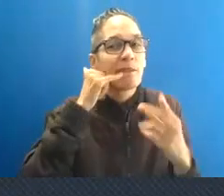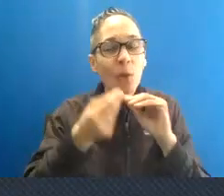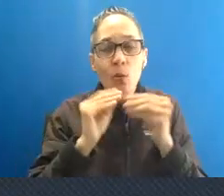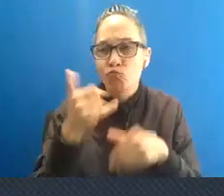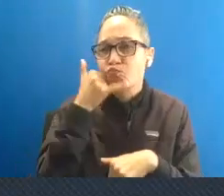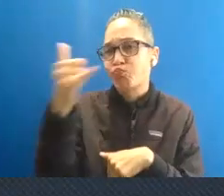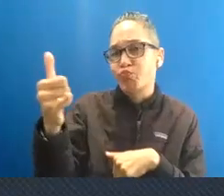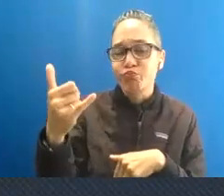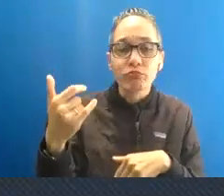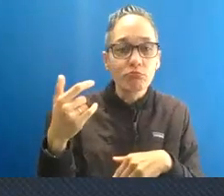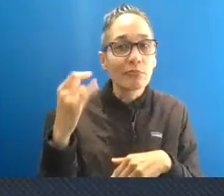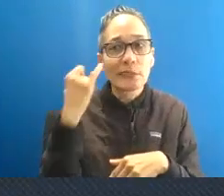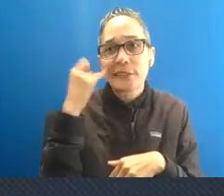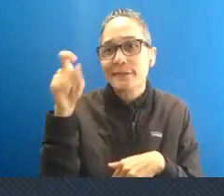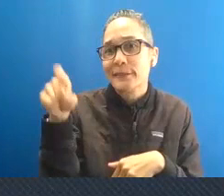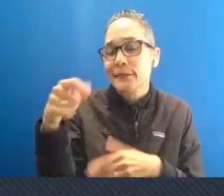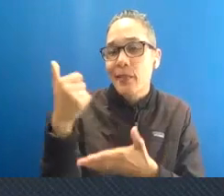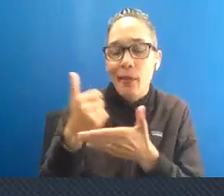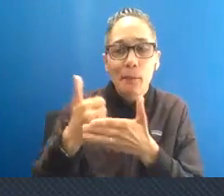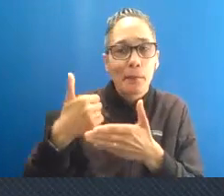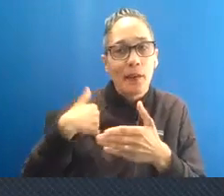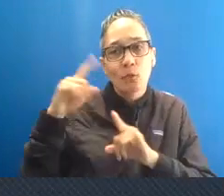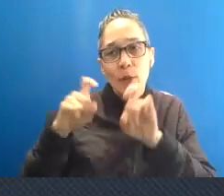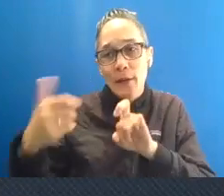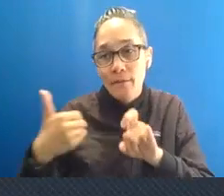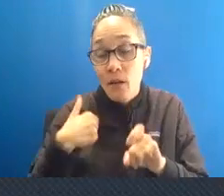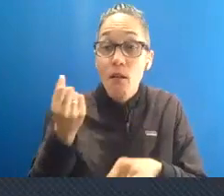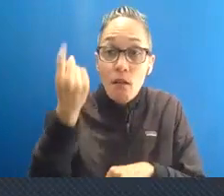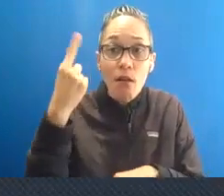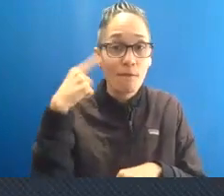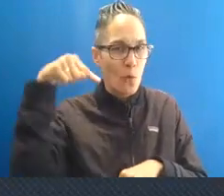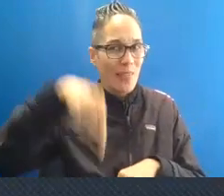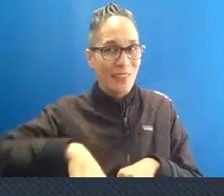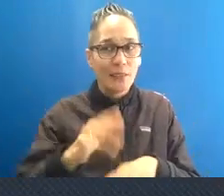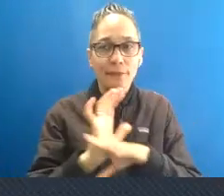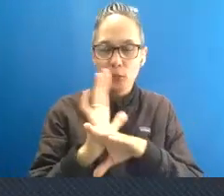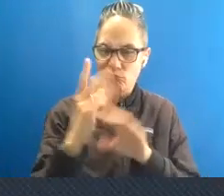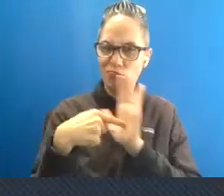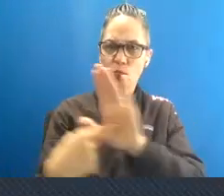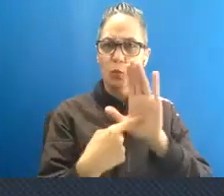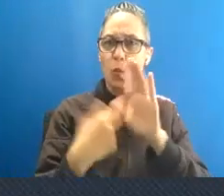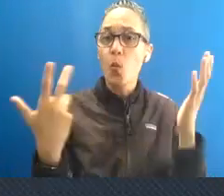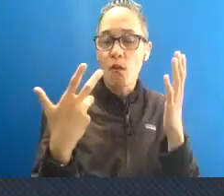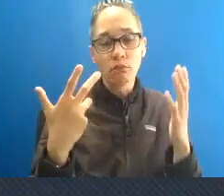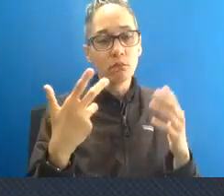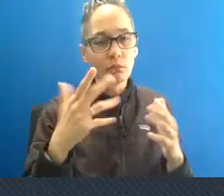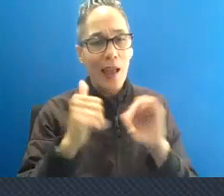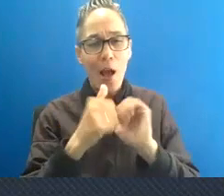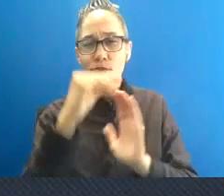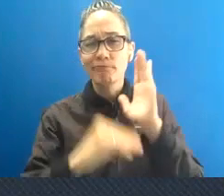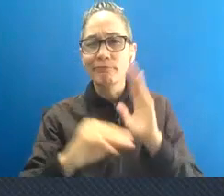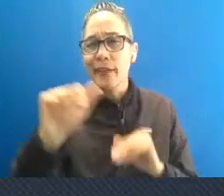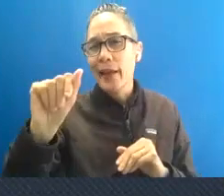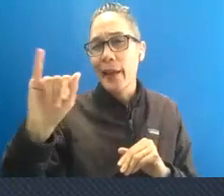you can call if you ever have any questions. However, for the purpose of this video, we're only going to be interested in